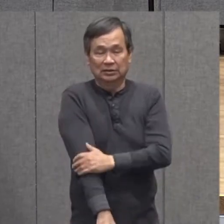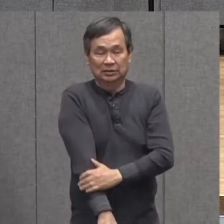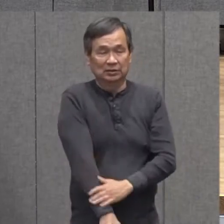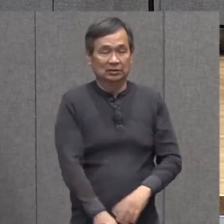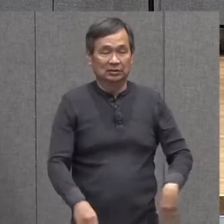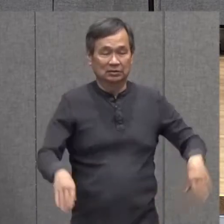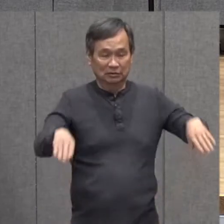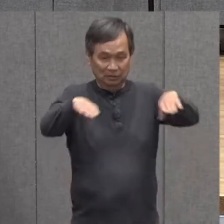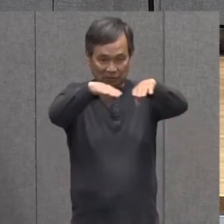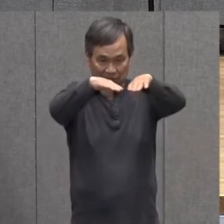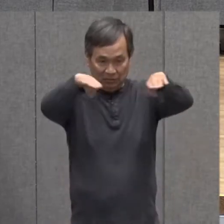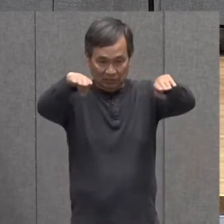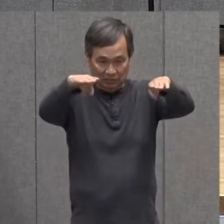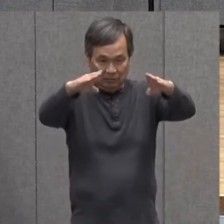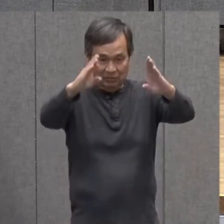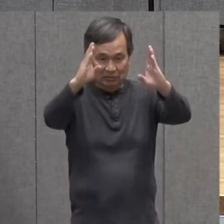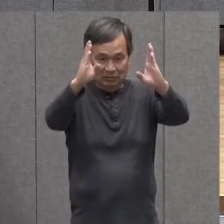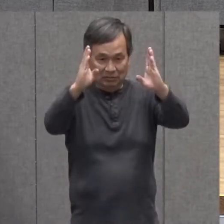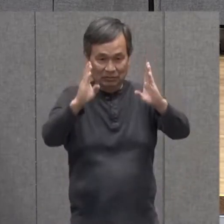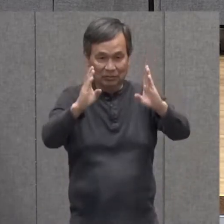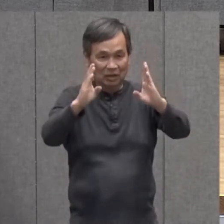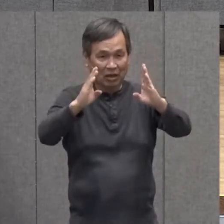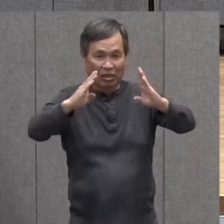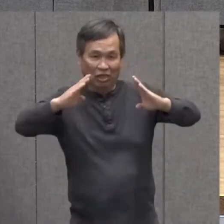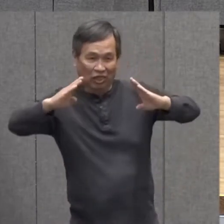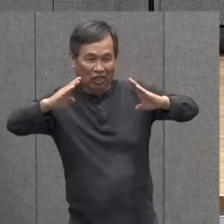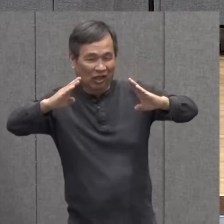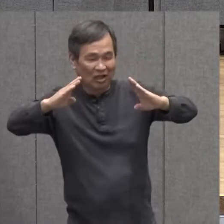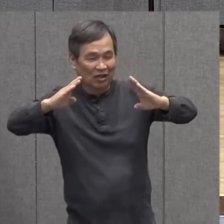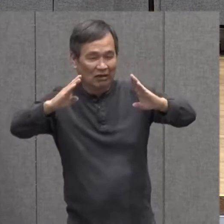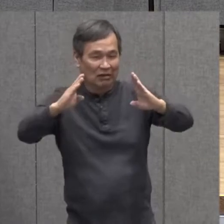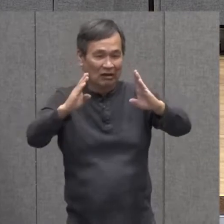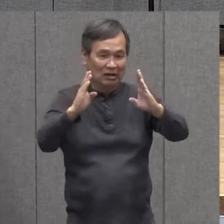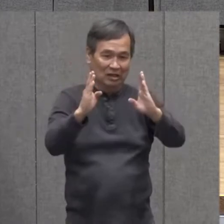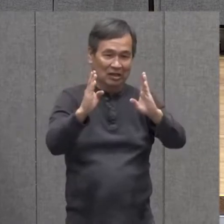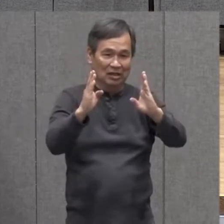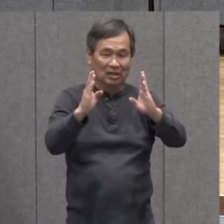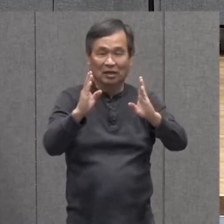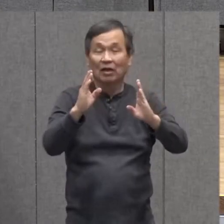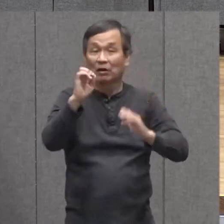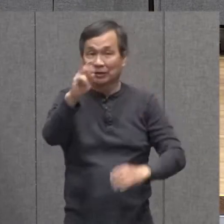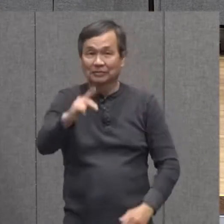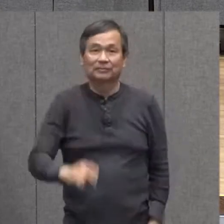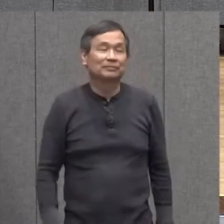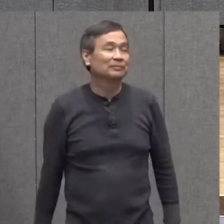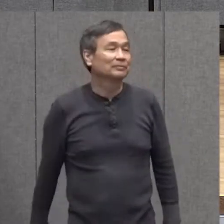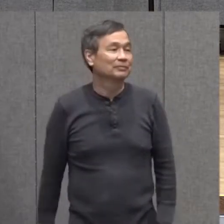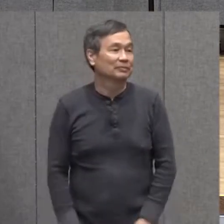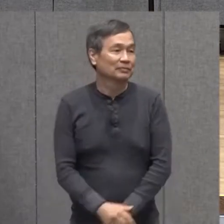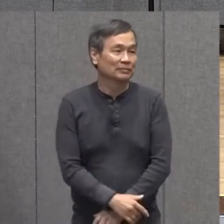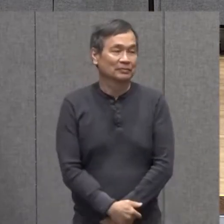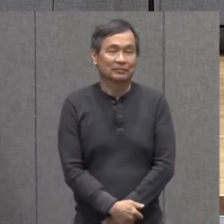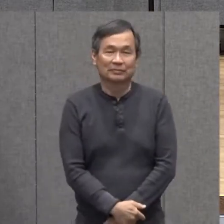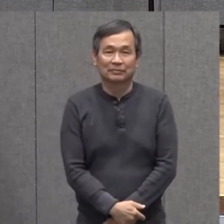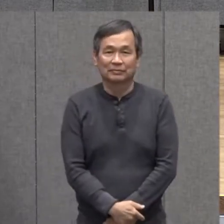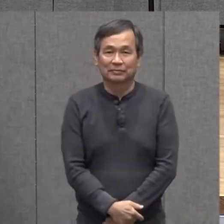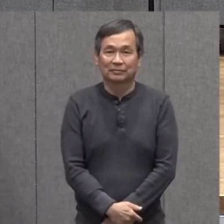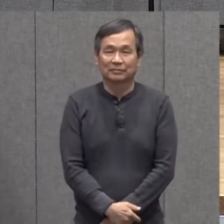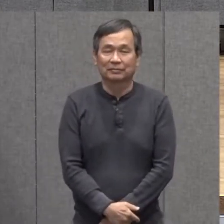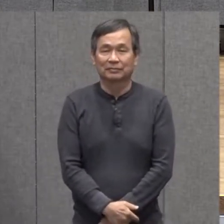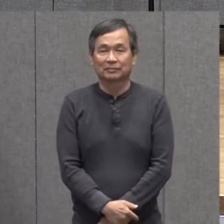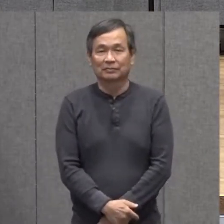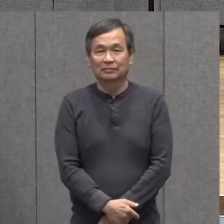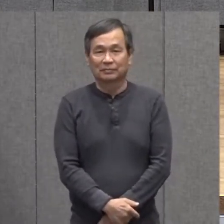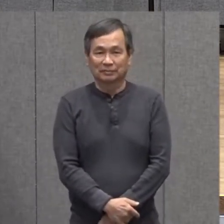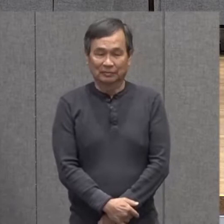shoulders and you want your knees right underneath your hips. Vamos a hacer la posición de la mesa con tus manos abajo de